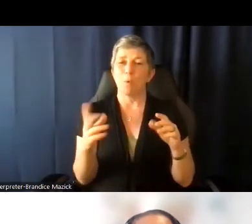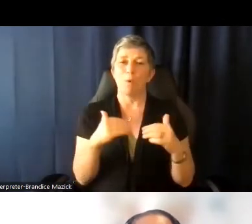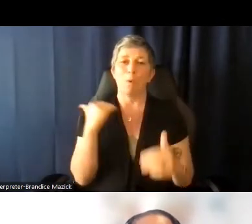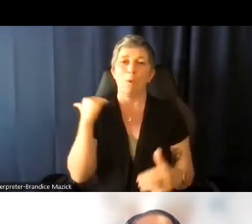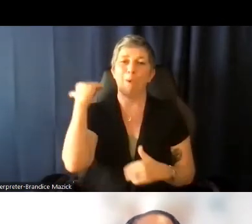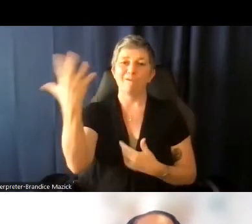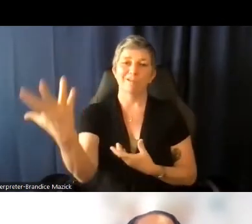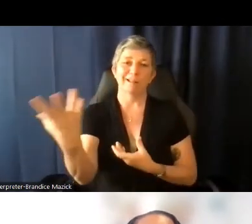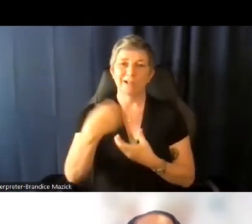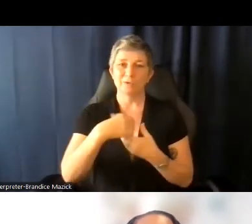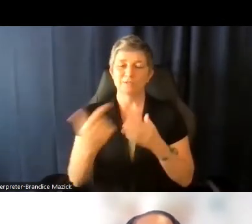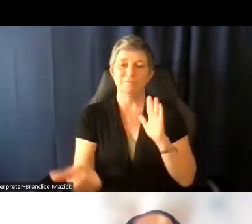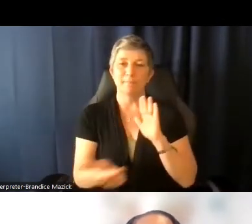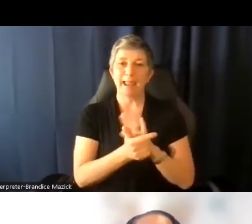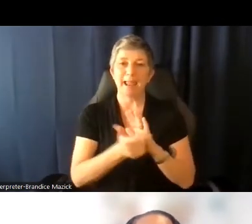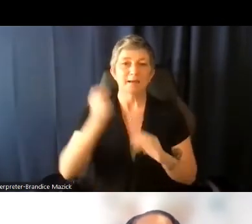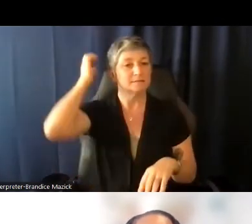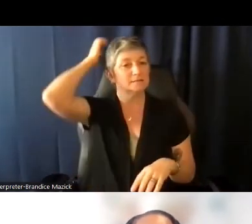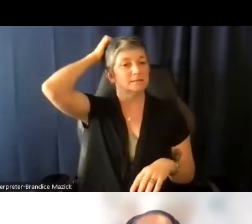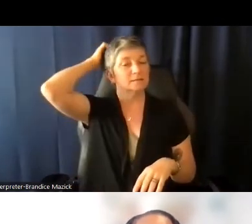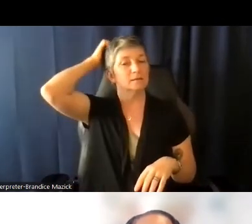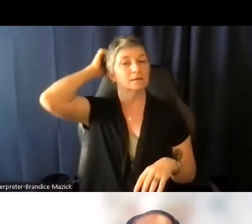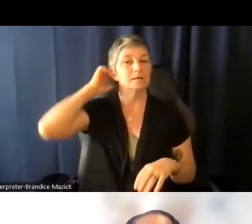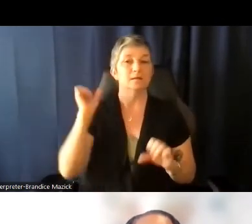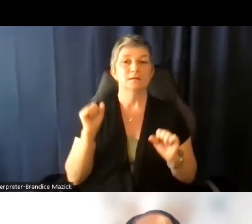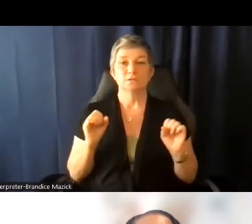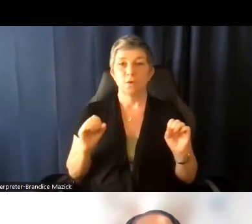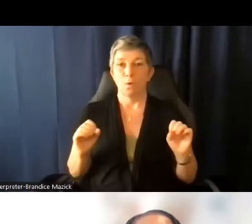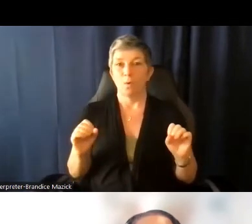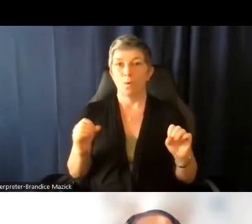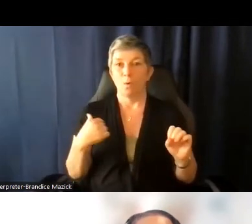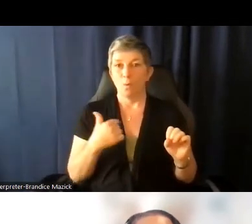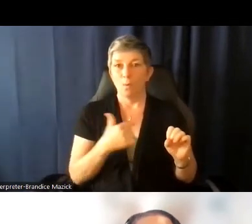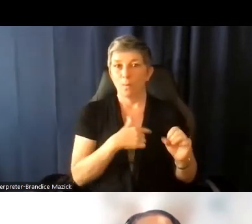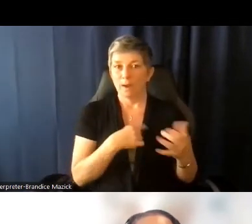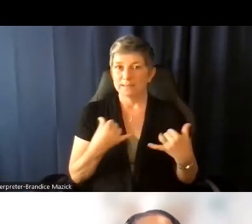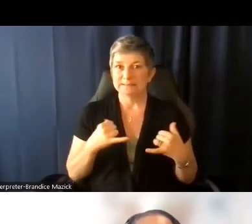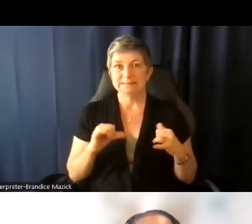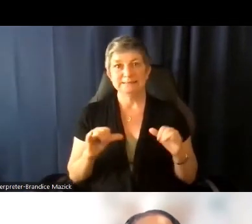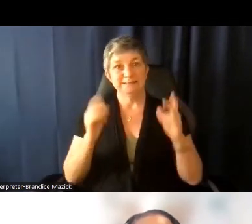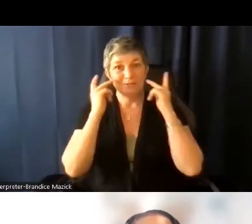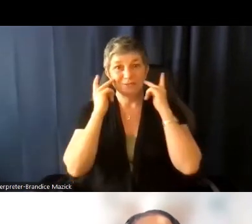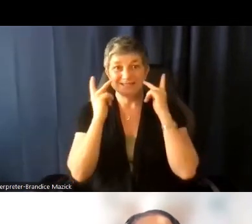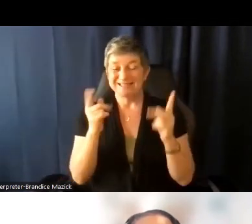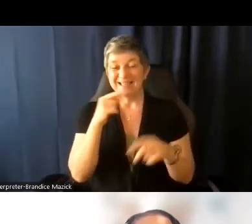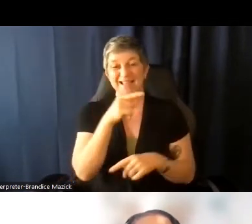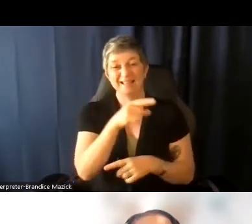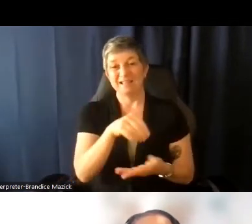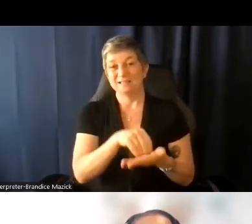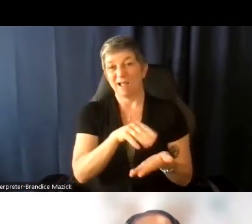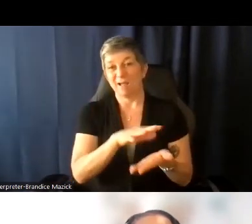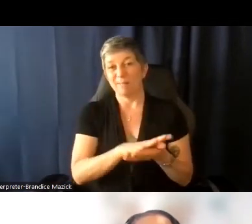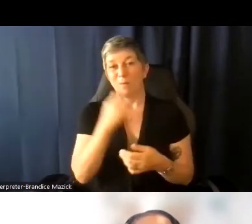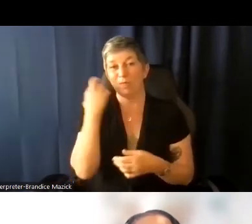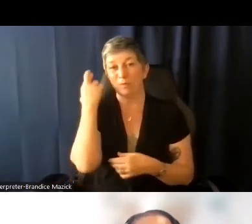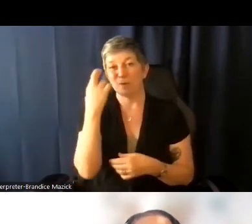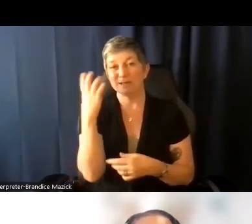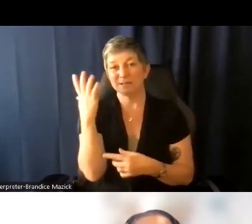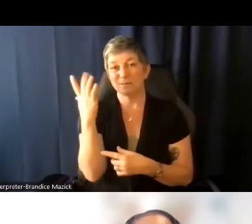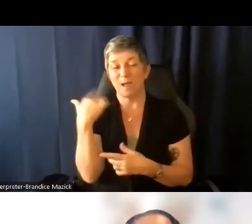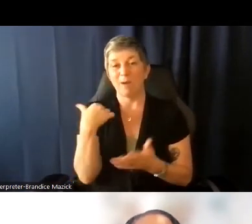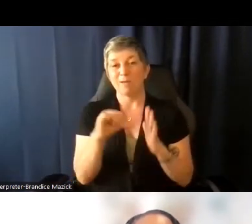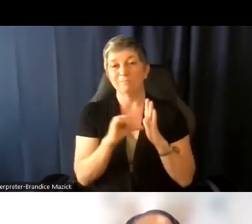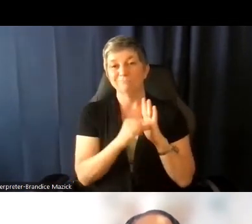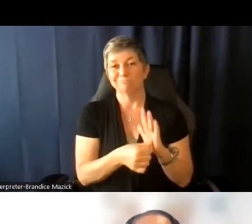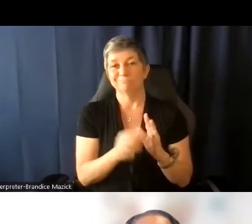inclusive bans. And so, you know, we are still seeing these documents, which is one of the reasons that I wanted to highlight